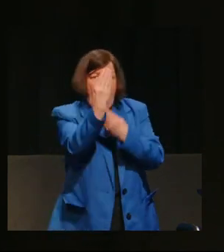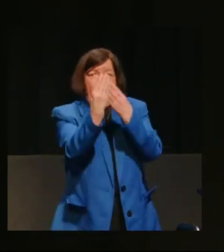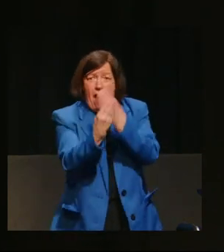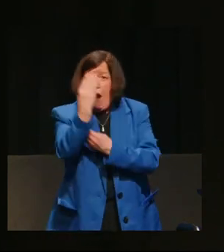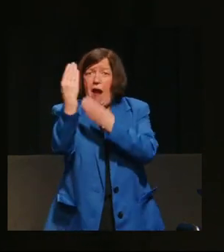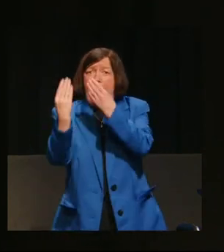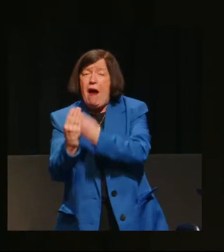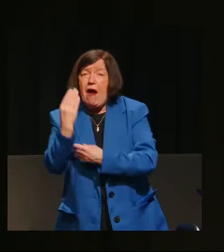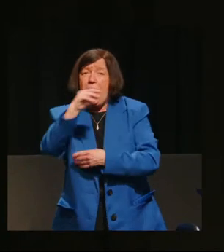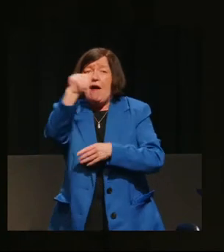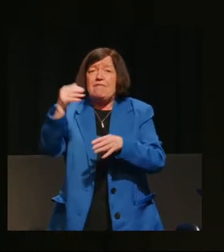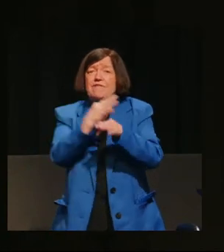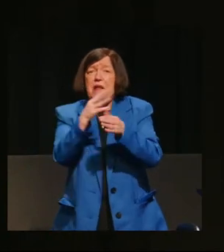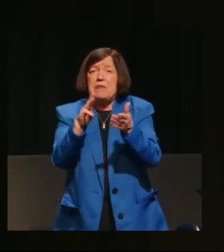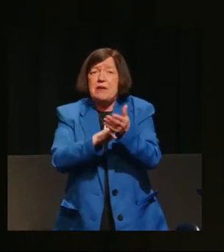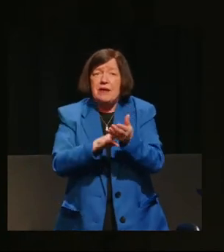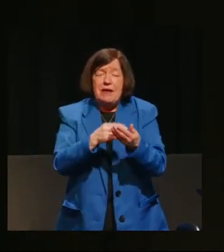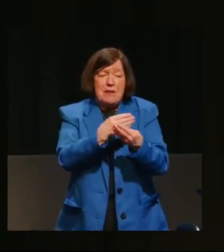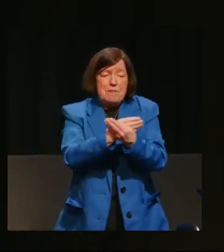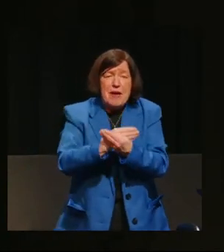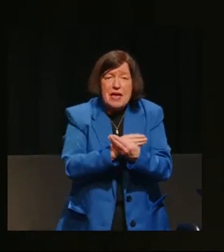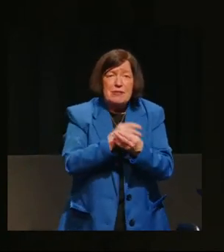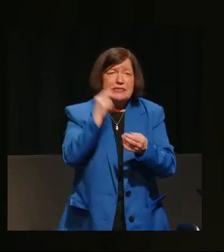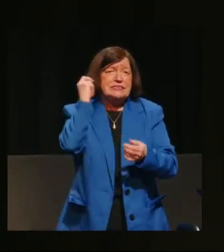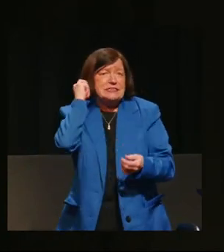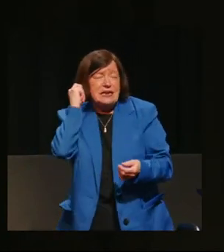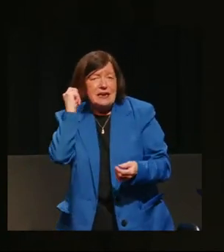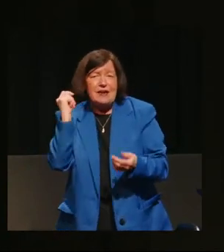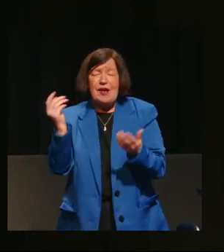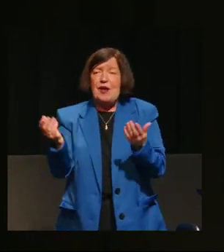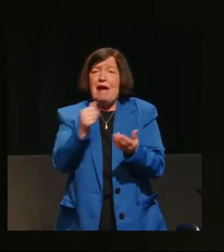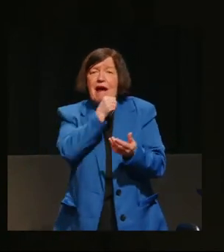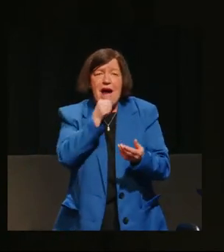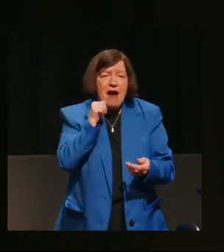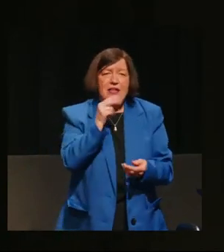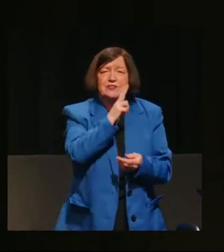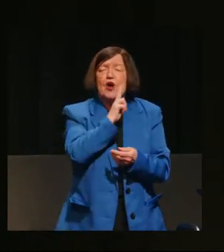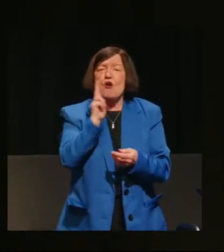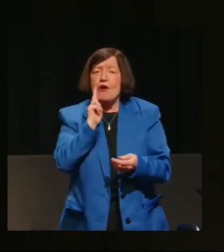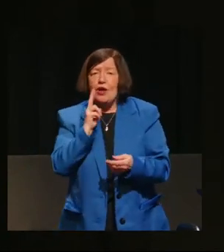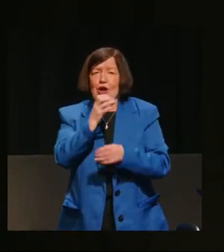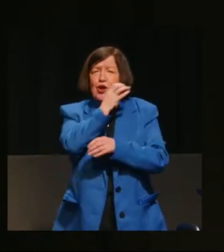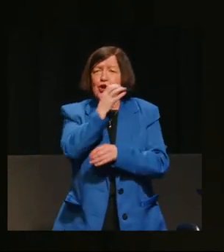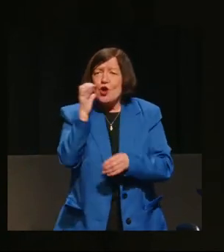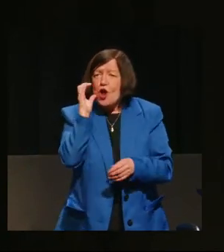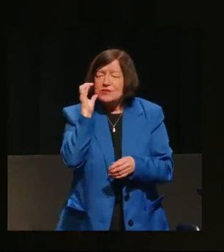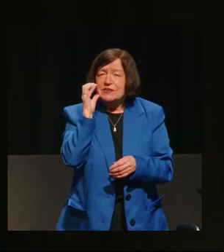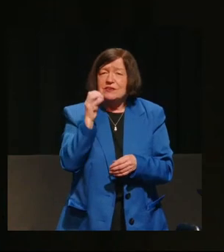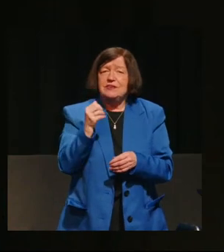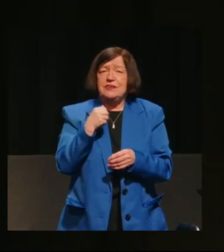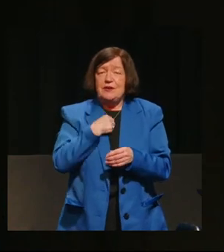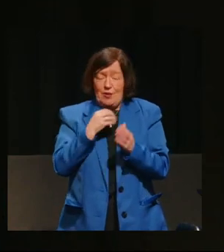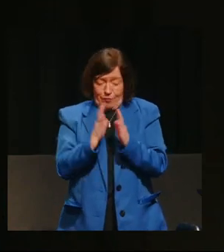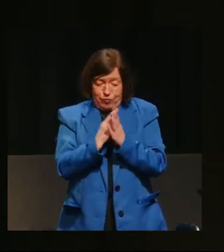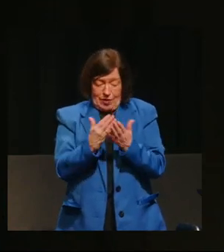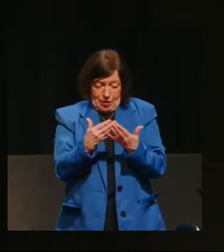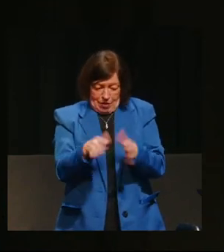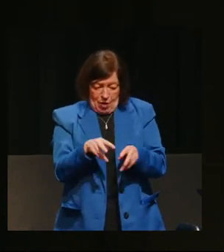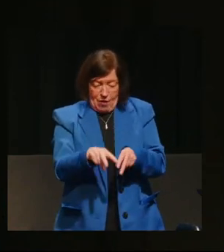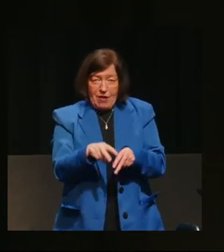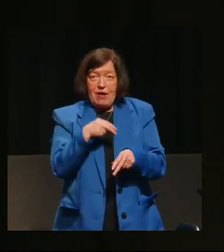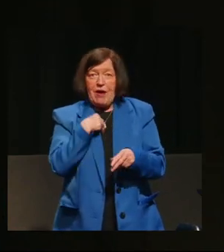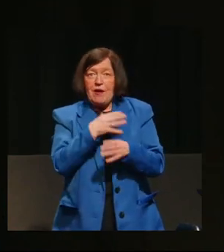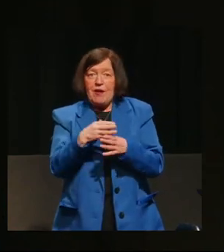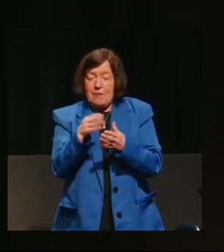family members, babies, teenagers, aunts, uncles, cousins. My notebook is open and I